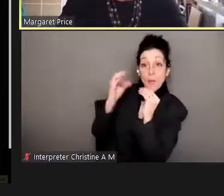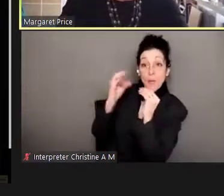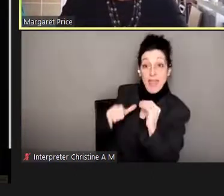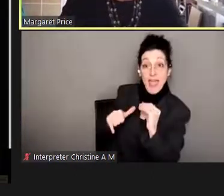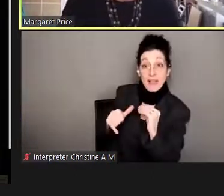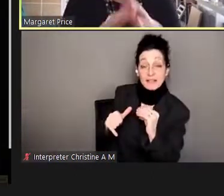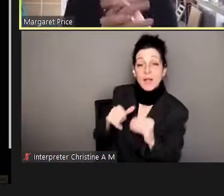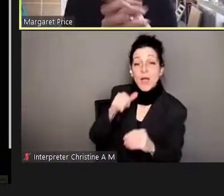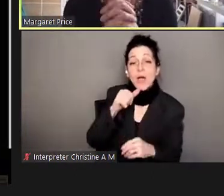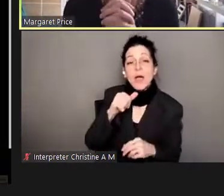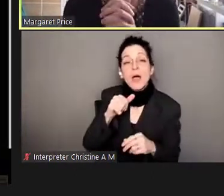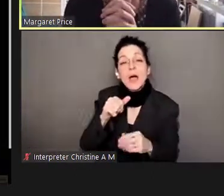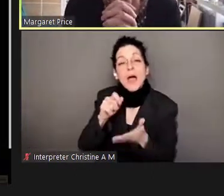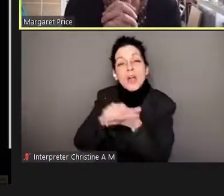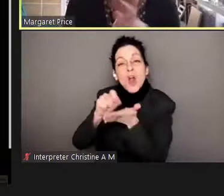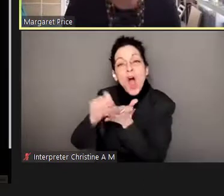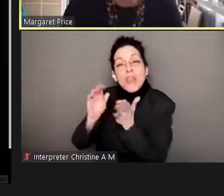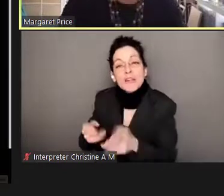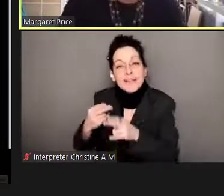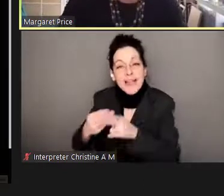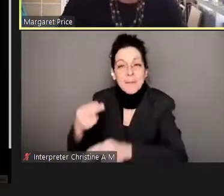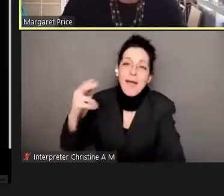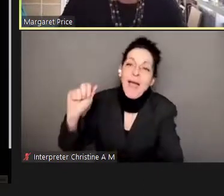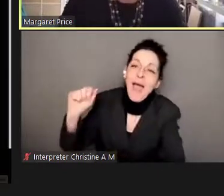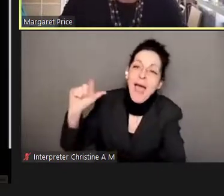published her,